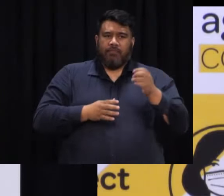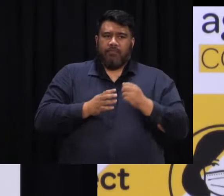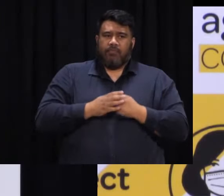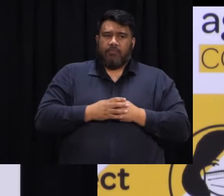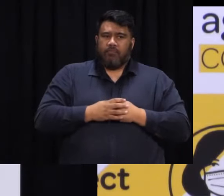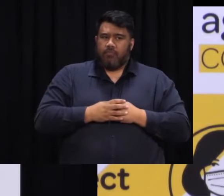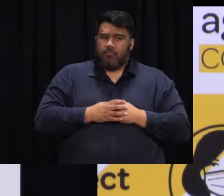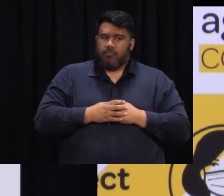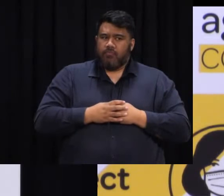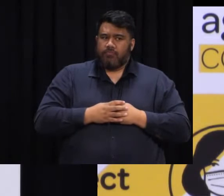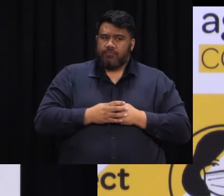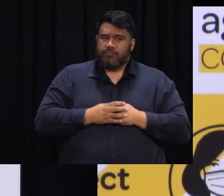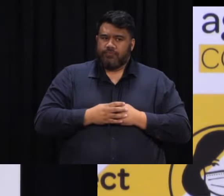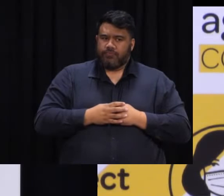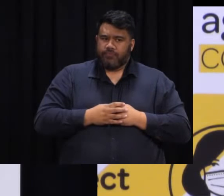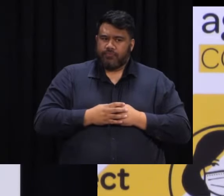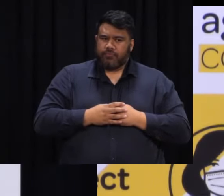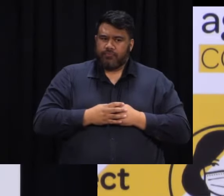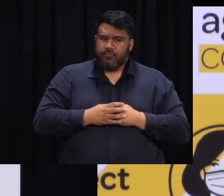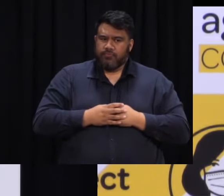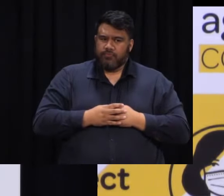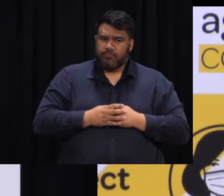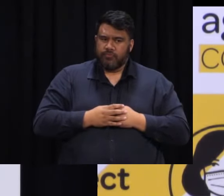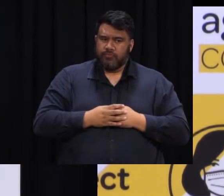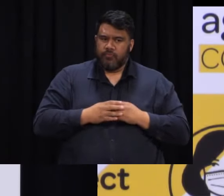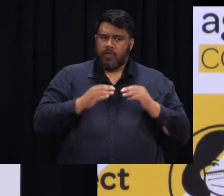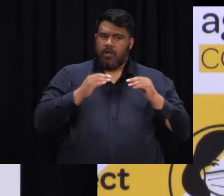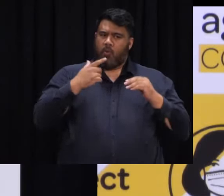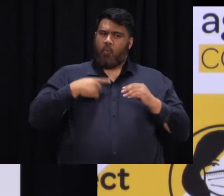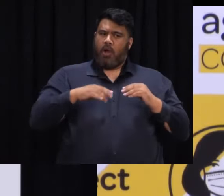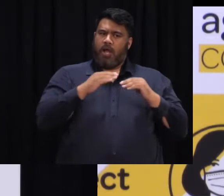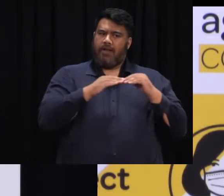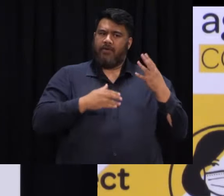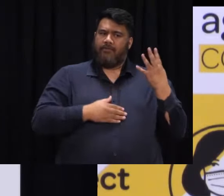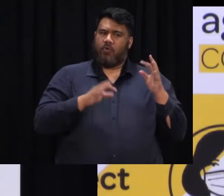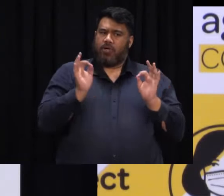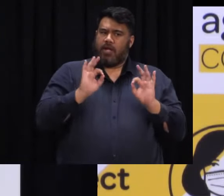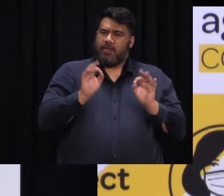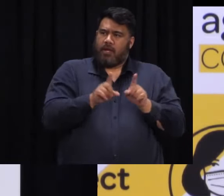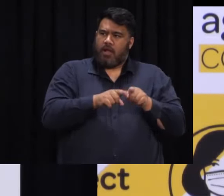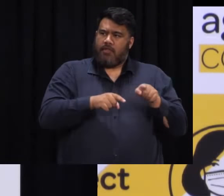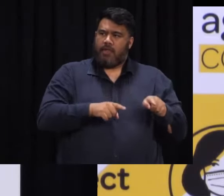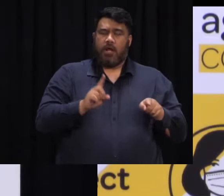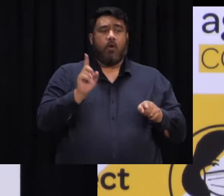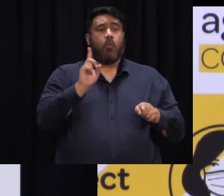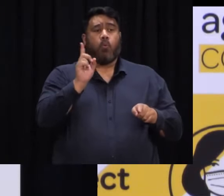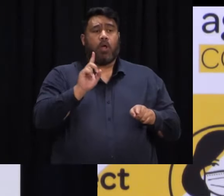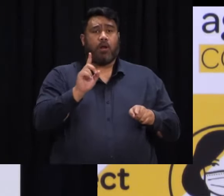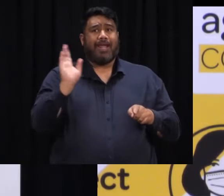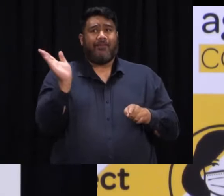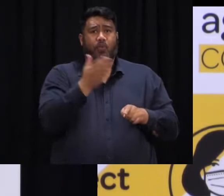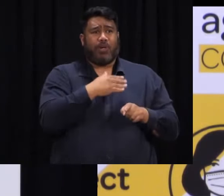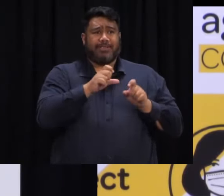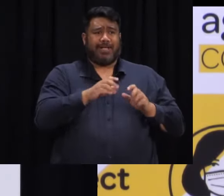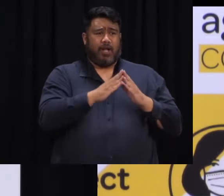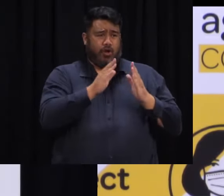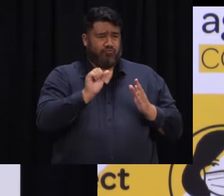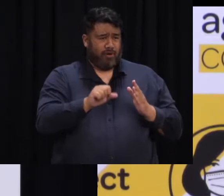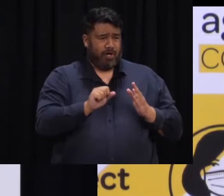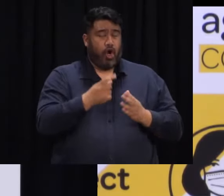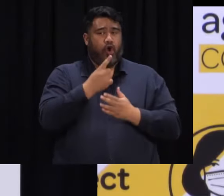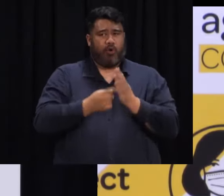made at level 4? Well, we've actually, in level 4, essentially everyone's staying at home except going out for groceries. What we're acknowledging here is that